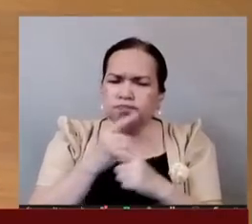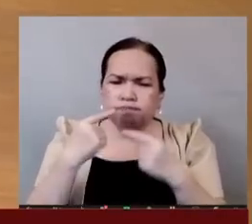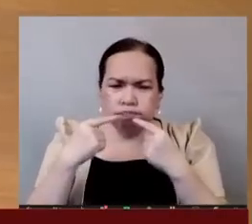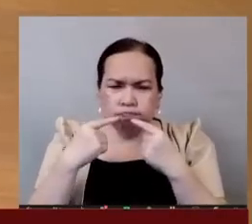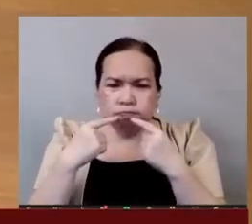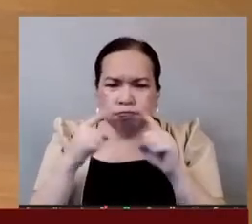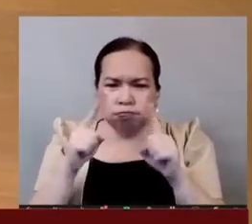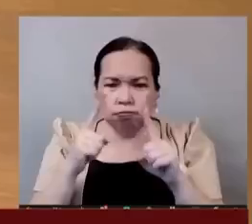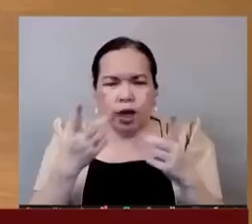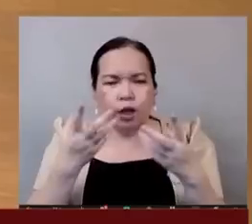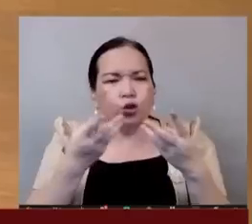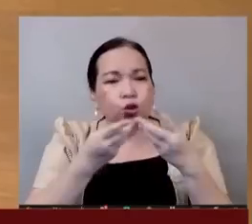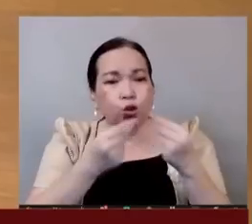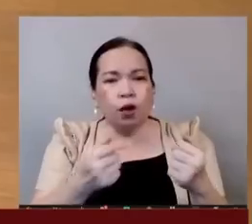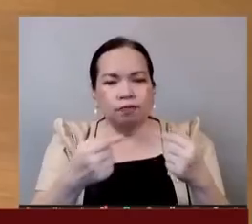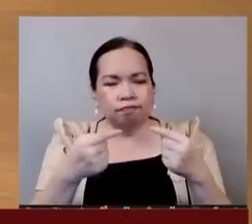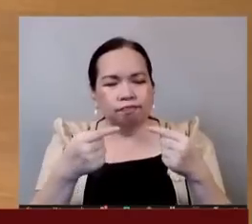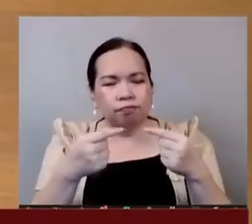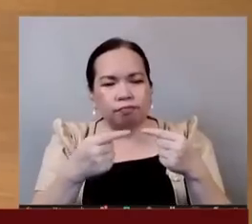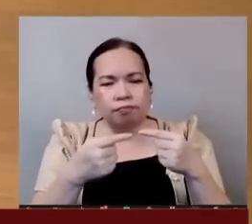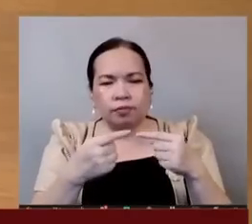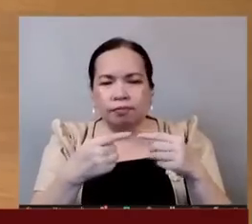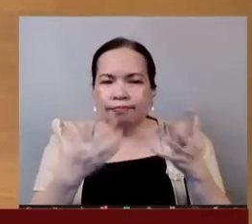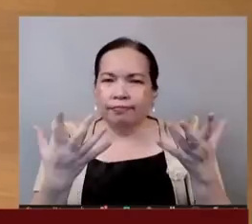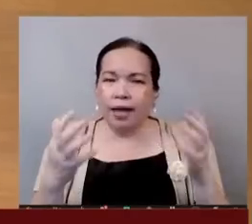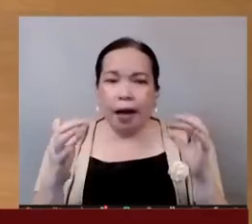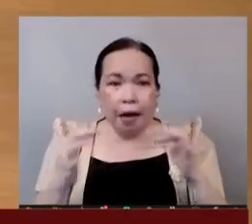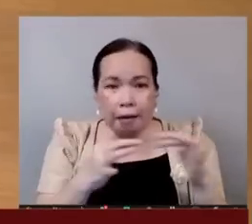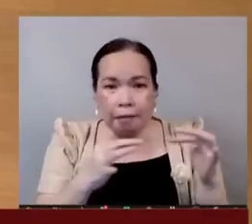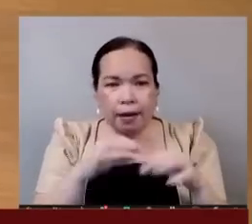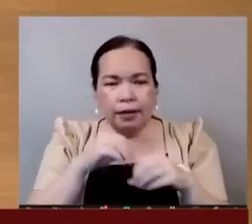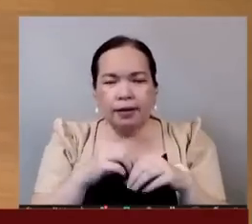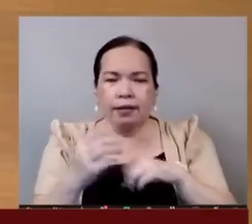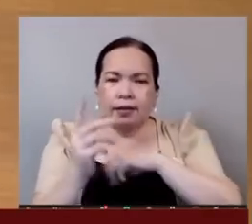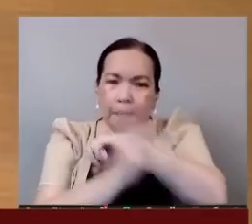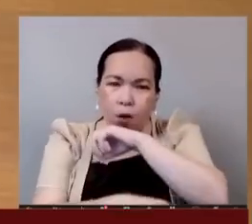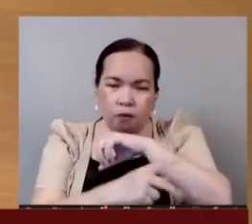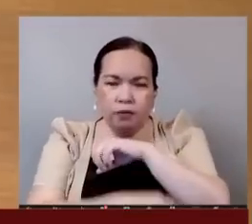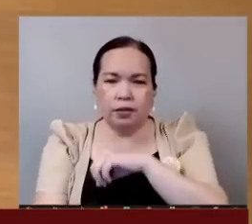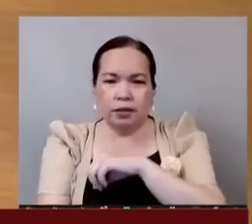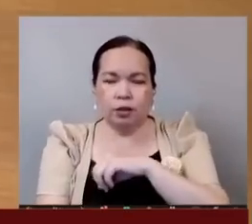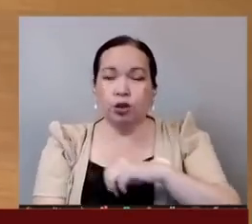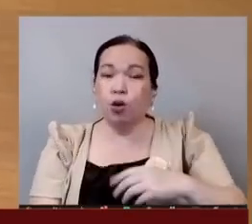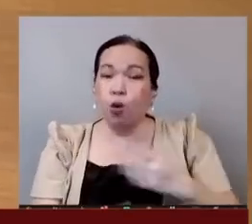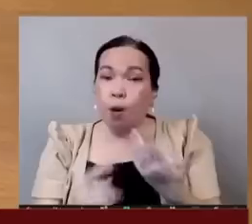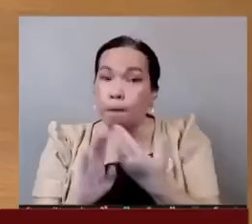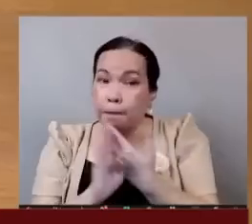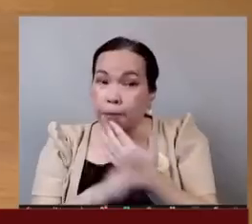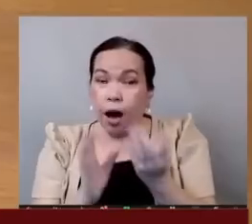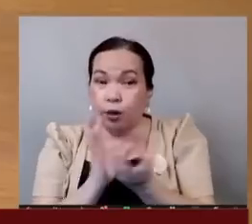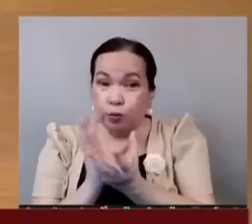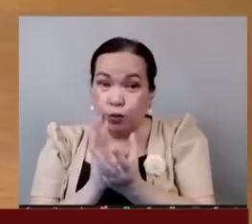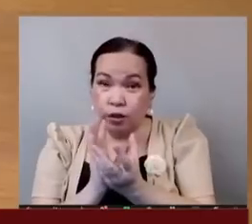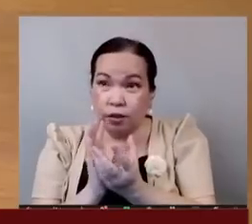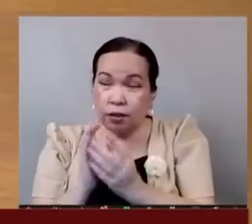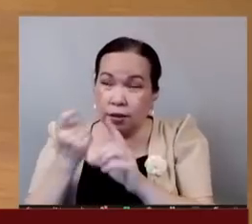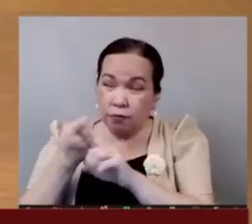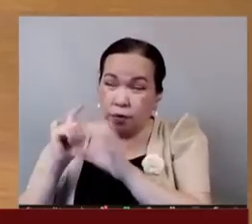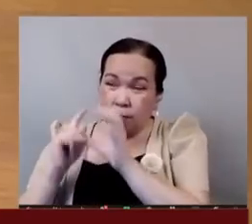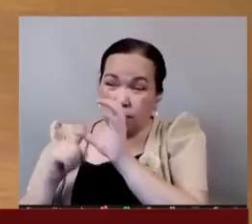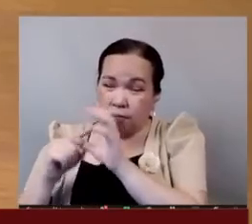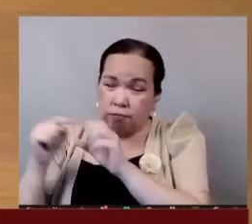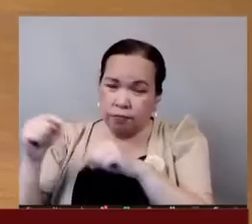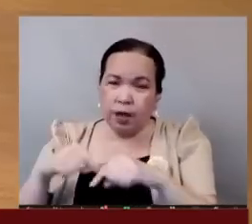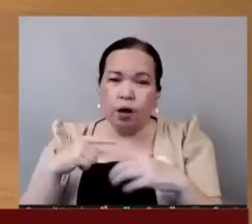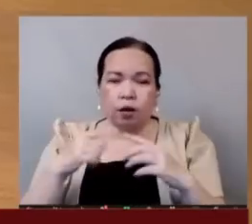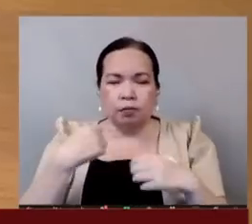in the countryside. To complete this reintegration process, I will issue a proclamation